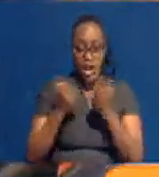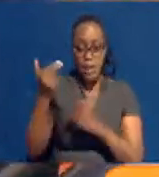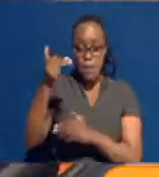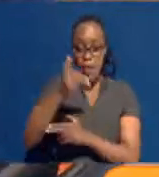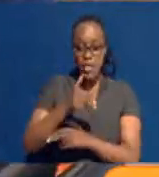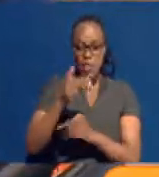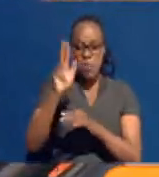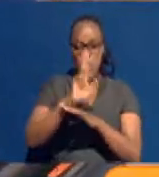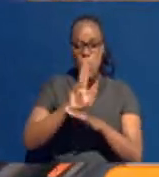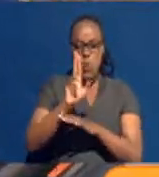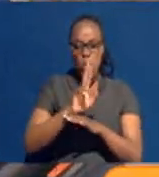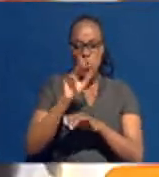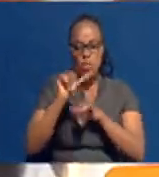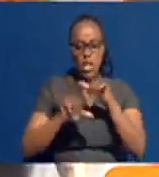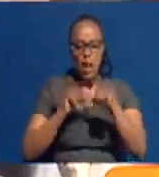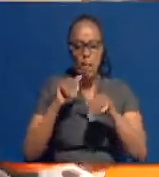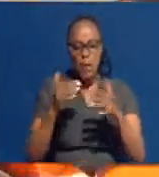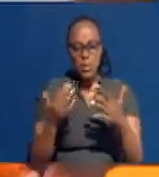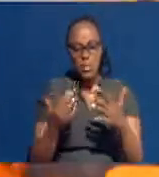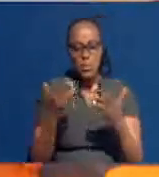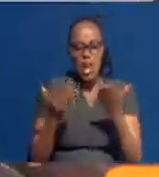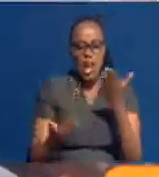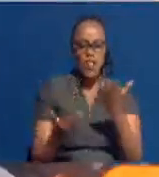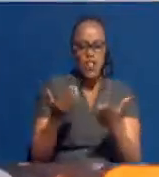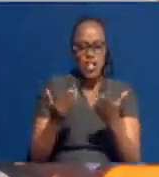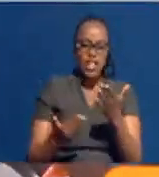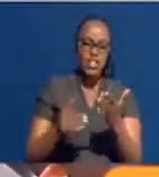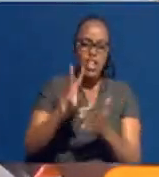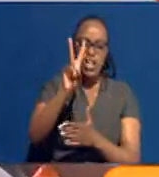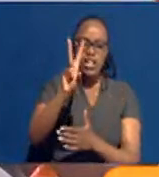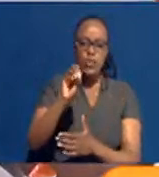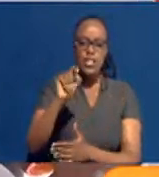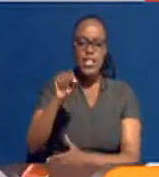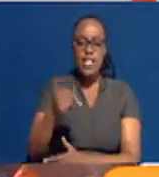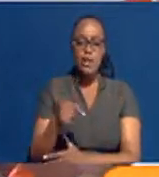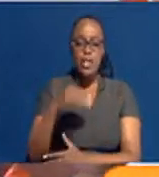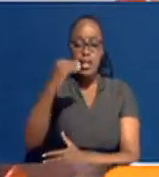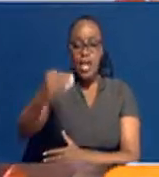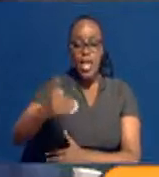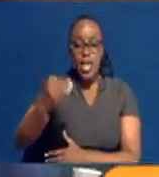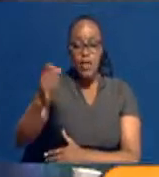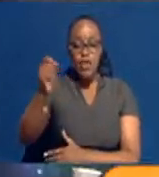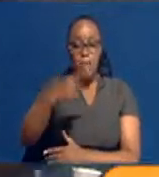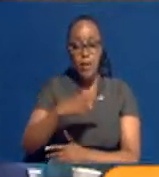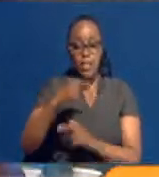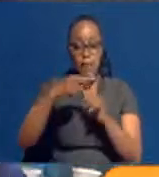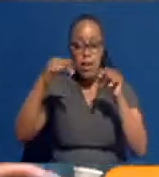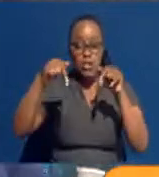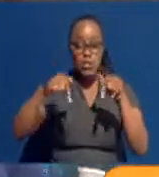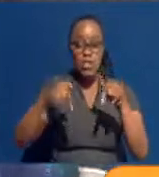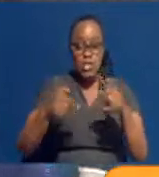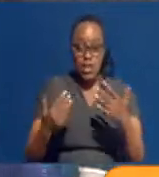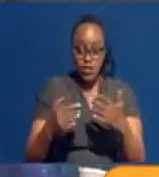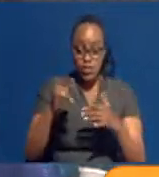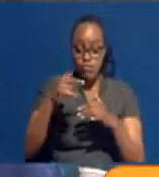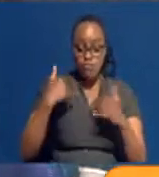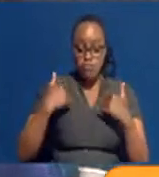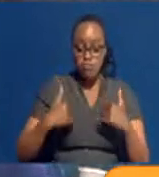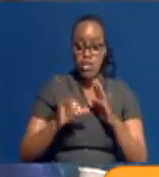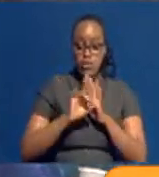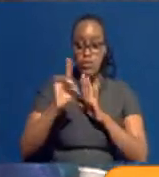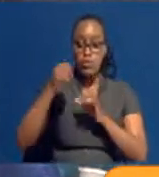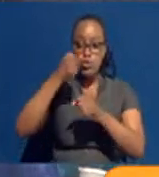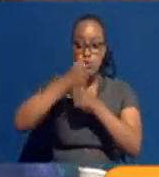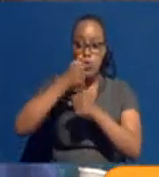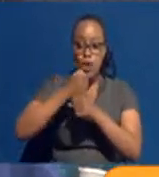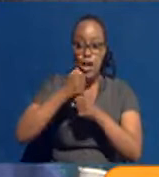using around, on average, about 20,000 every month. Today, for me to go to work, I go to